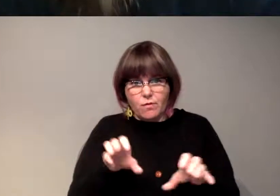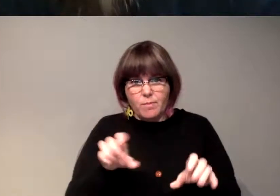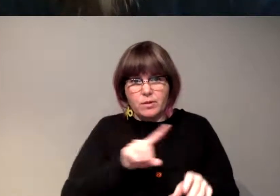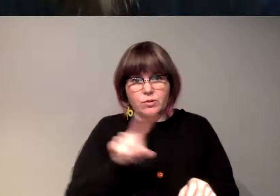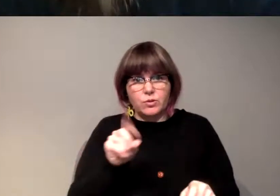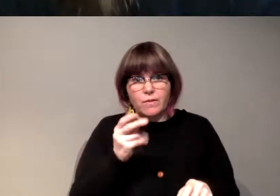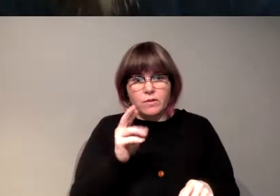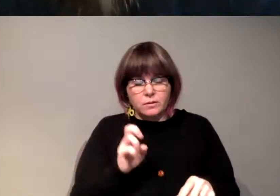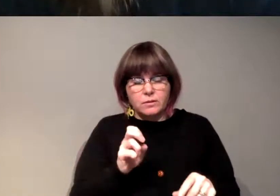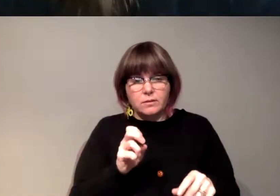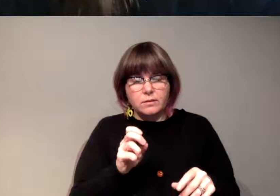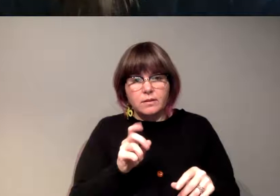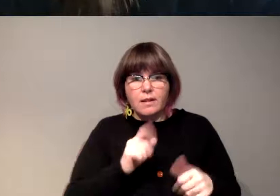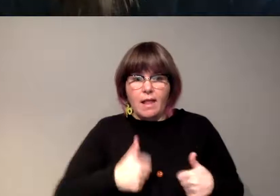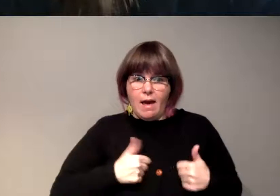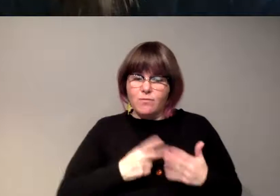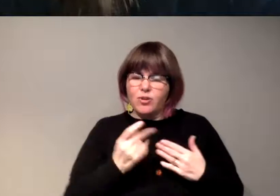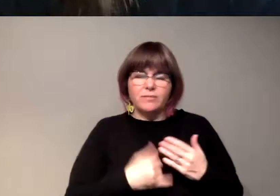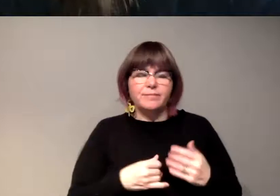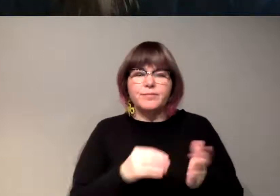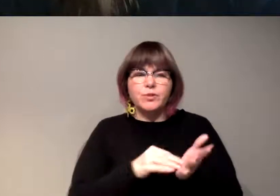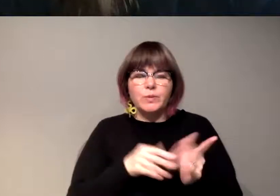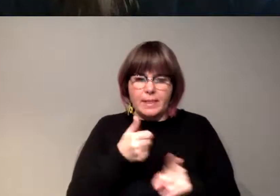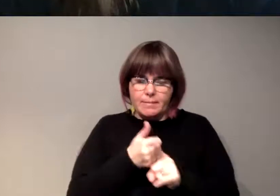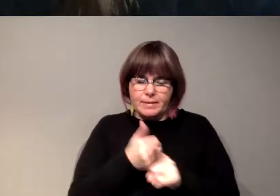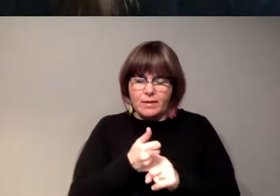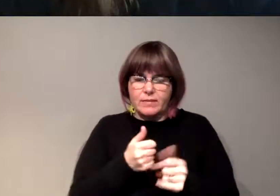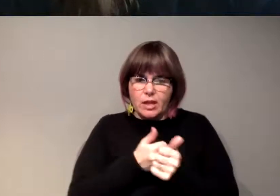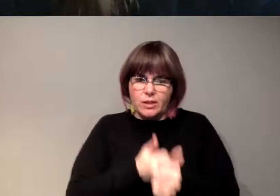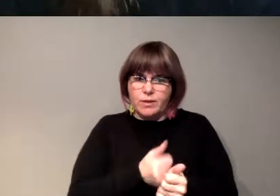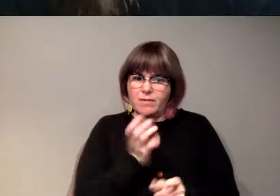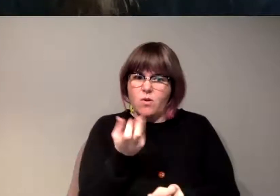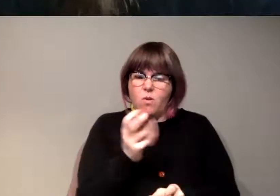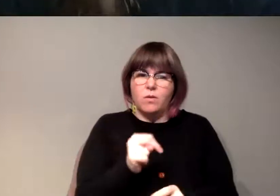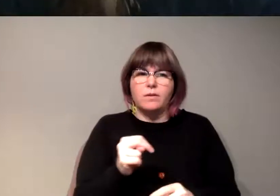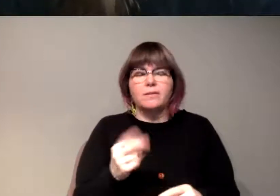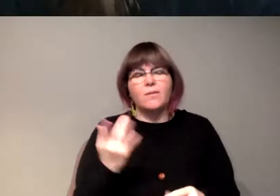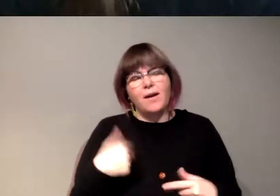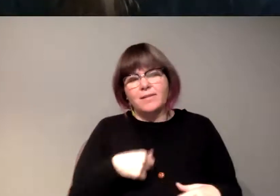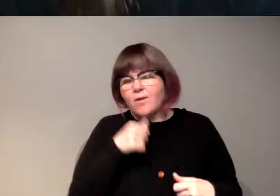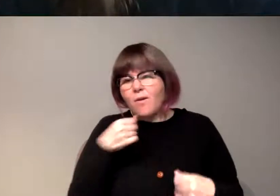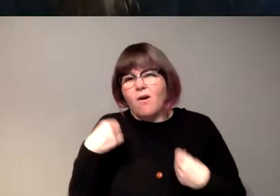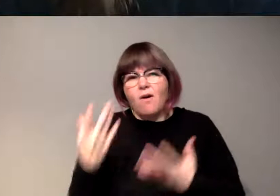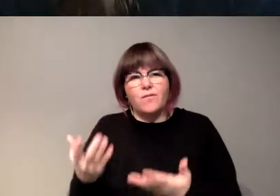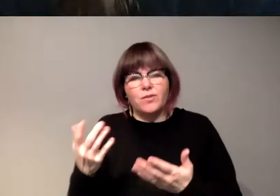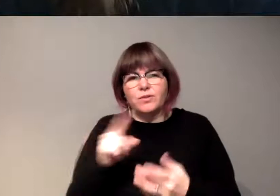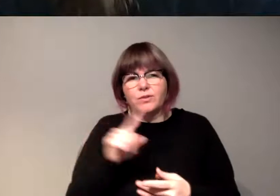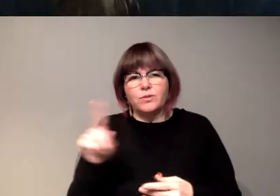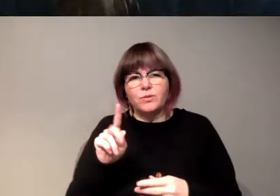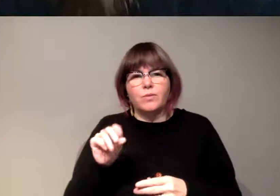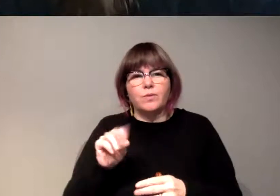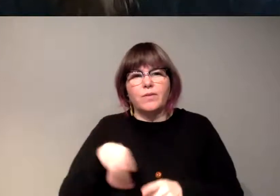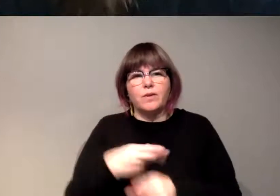projects. Students can keep track of their own classifications. It's one of the reasons why we don't offer Zooniverse for any sort of like signed